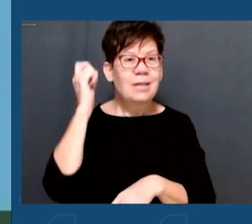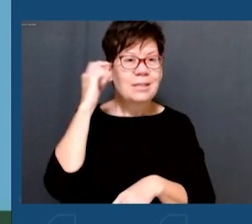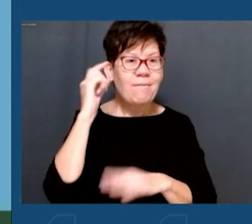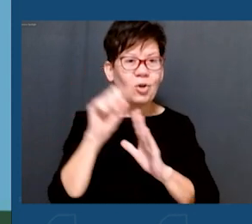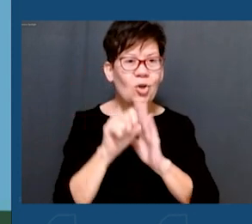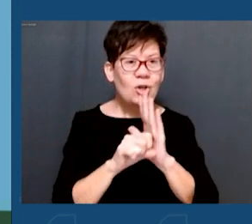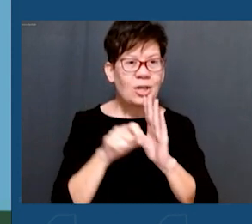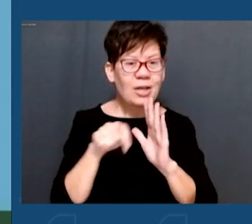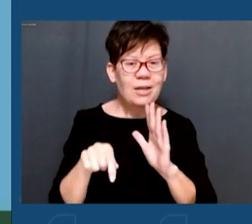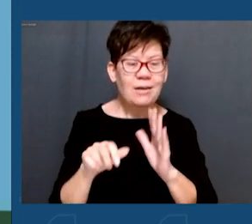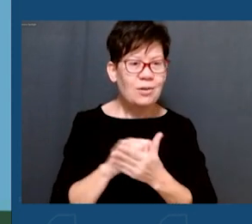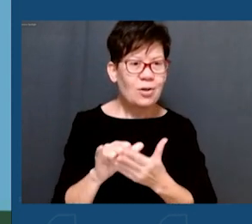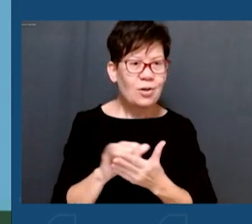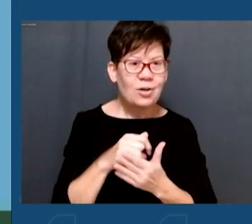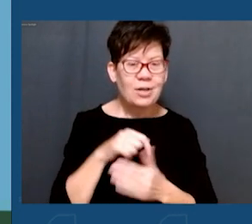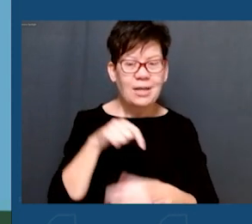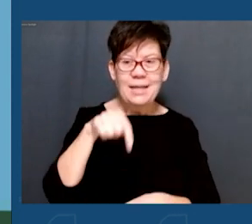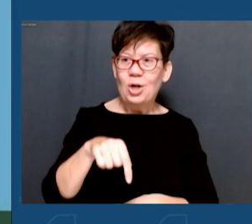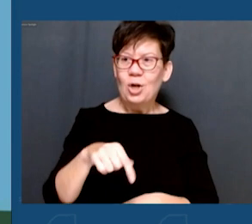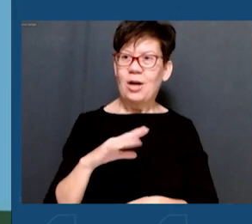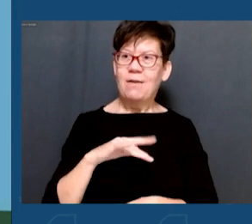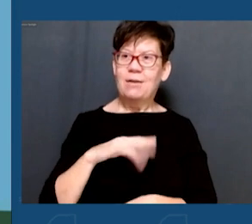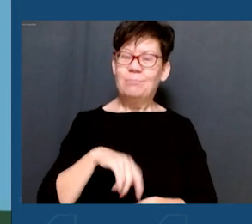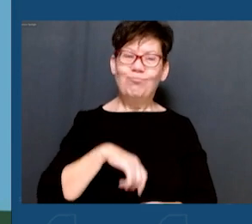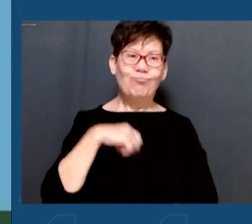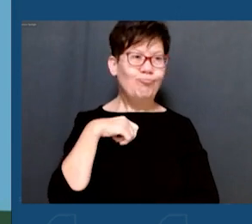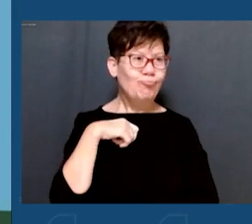the most pride. And this